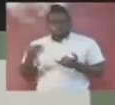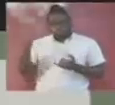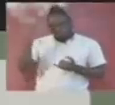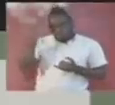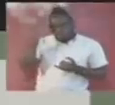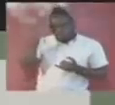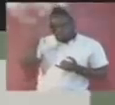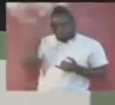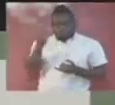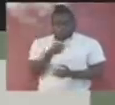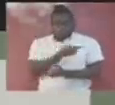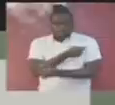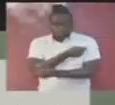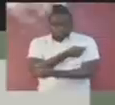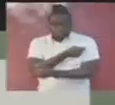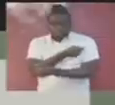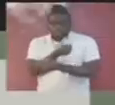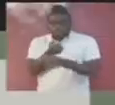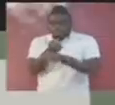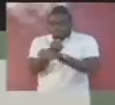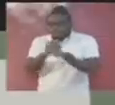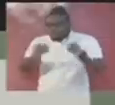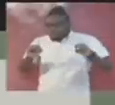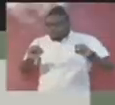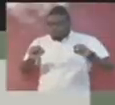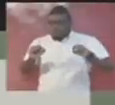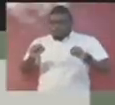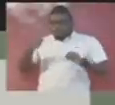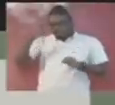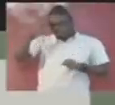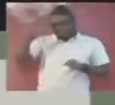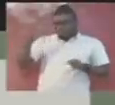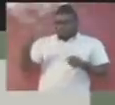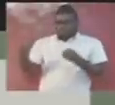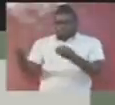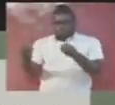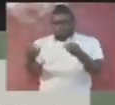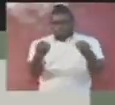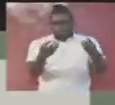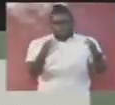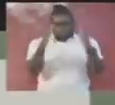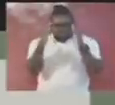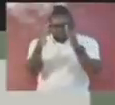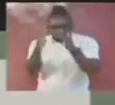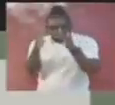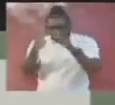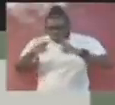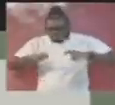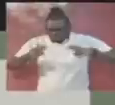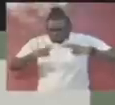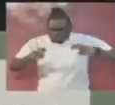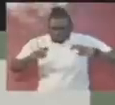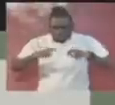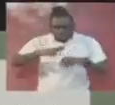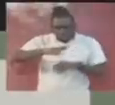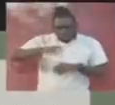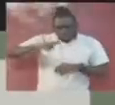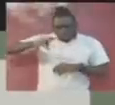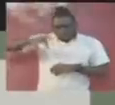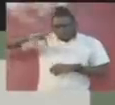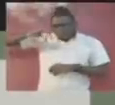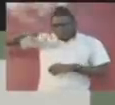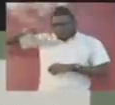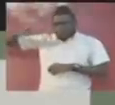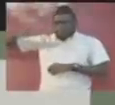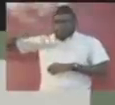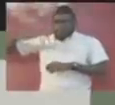to work. And this is where we talk about efficacy and effectiveness. Now, efficacy is the